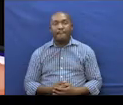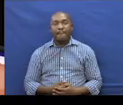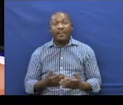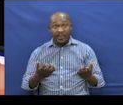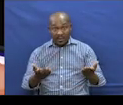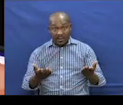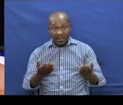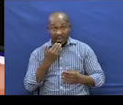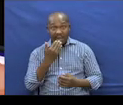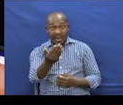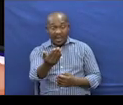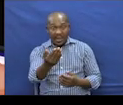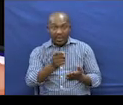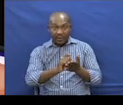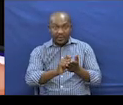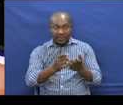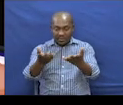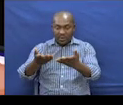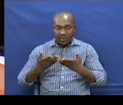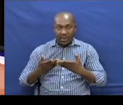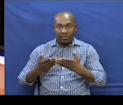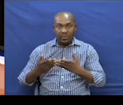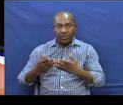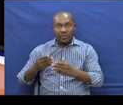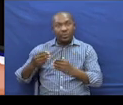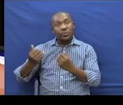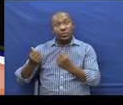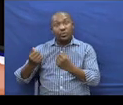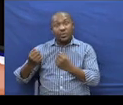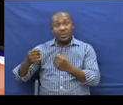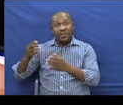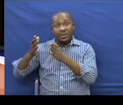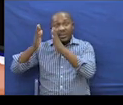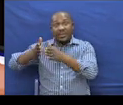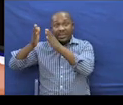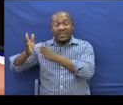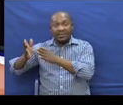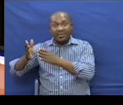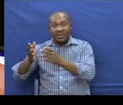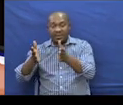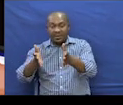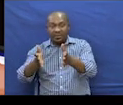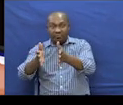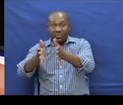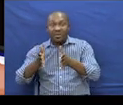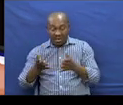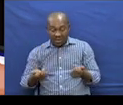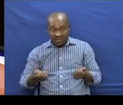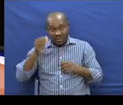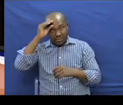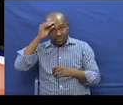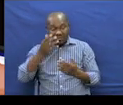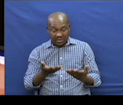Hello students, welcome to the civics class. I'm Mari Maxon Wilson Binomtons and I'll be taking you through the topic known as